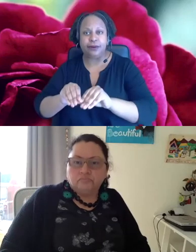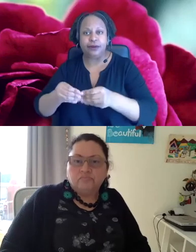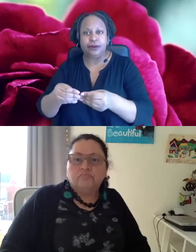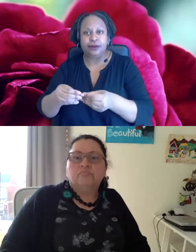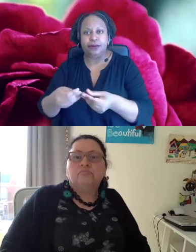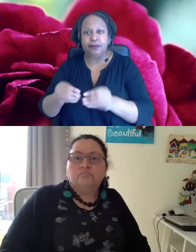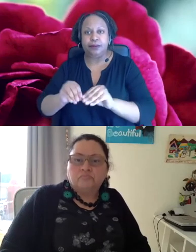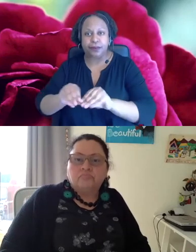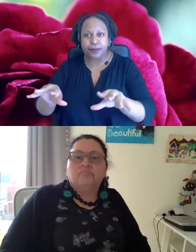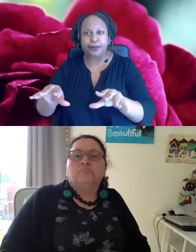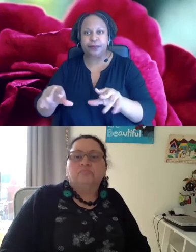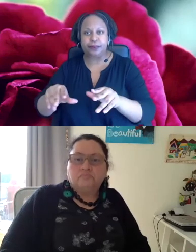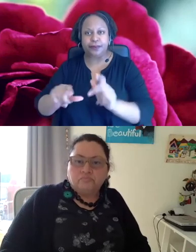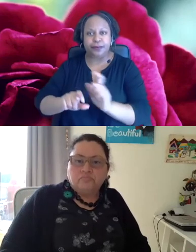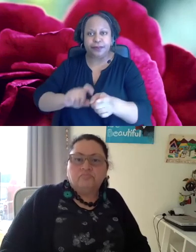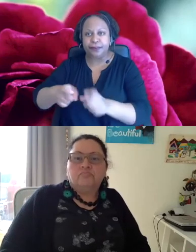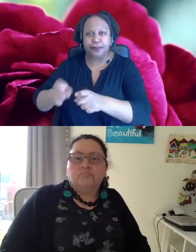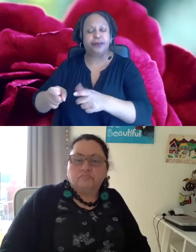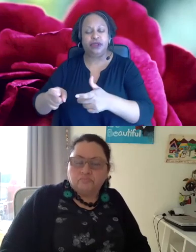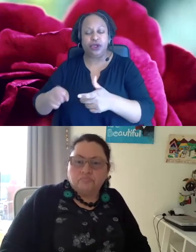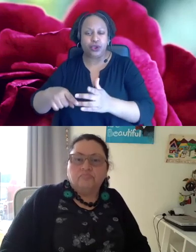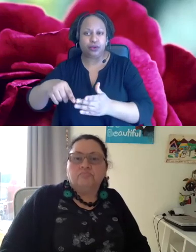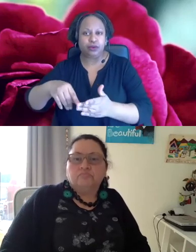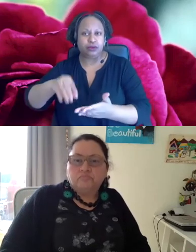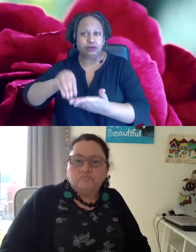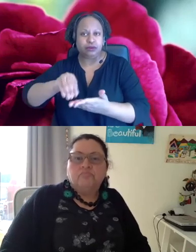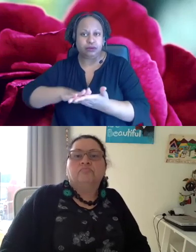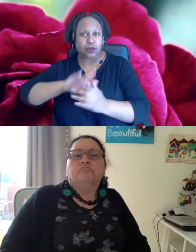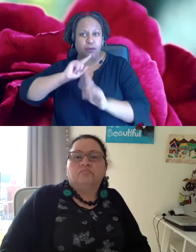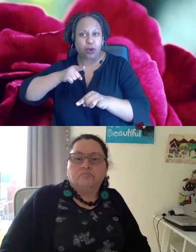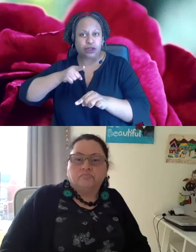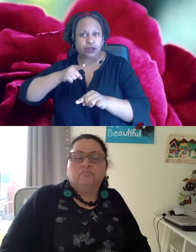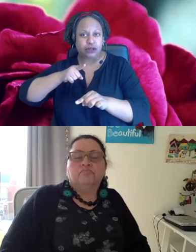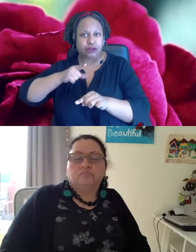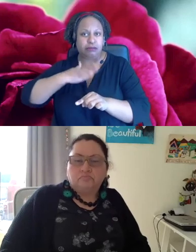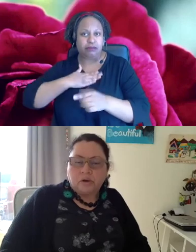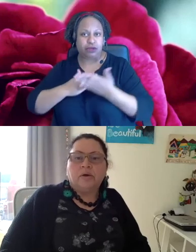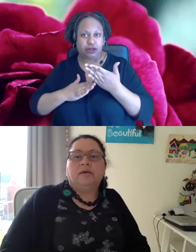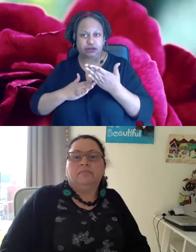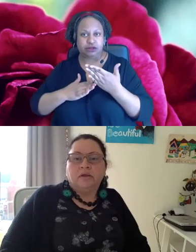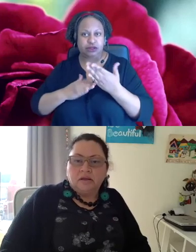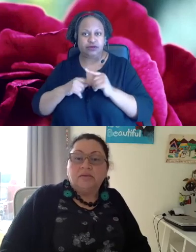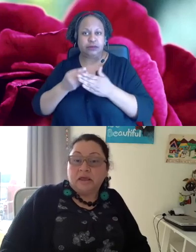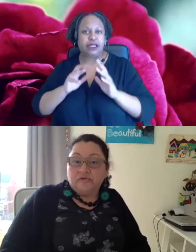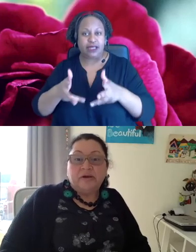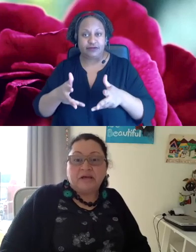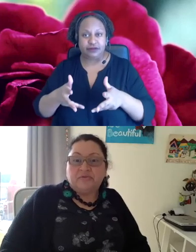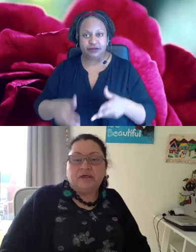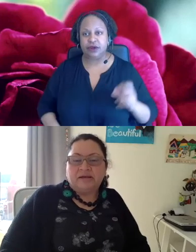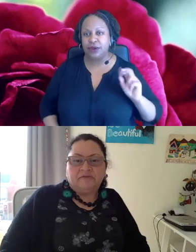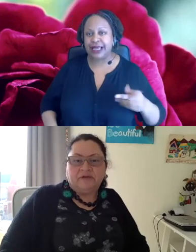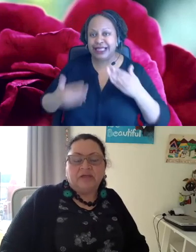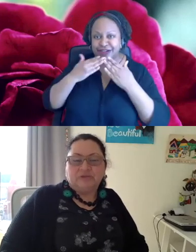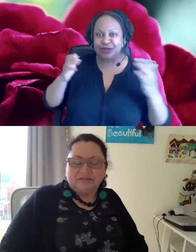you would report your share of what's distributed from the leftover part. Okay. Okay. Thank you very much for